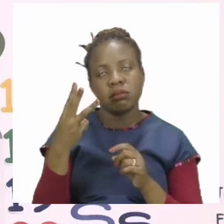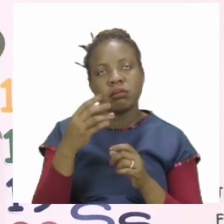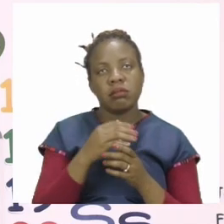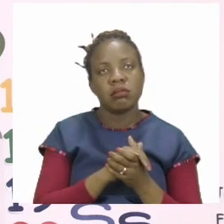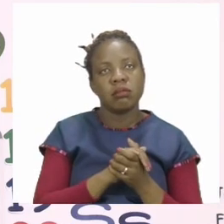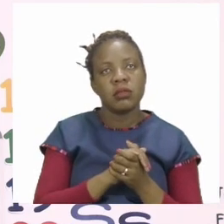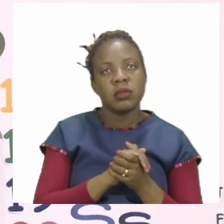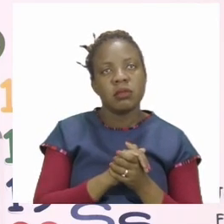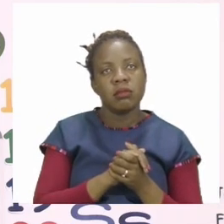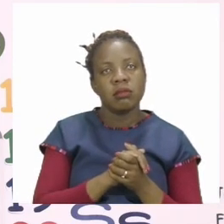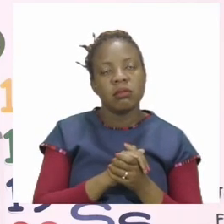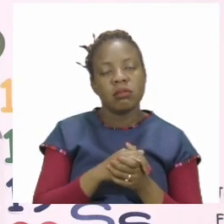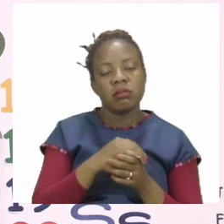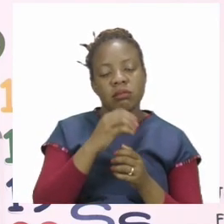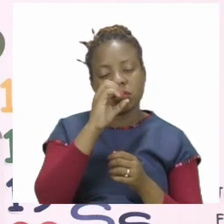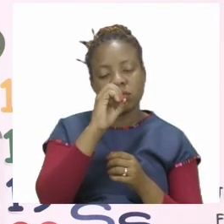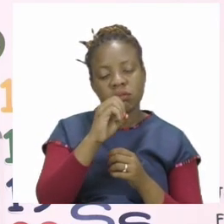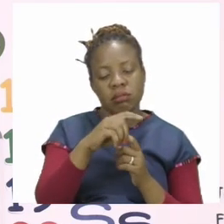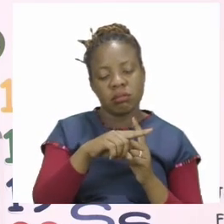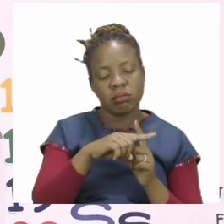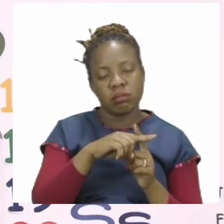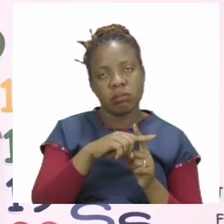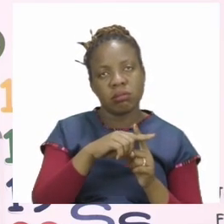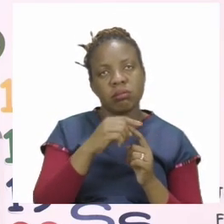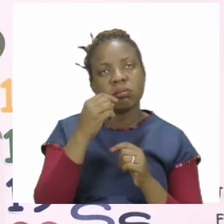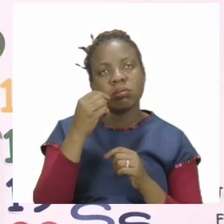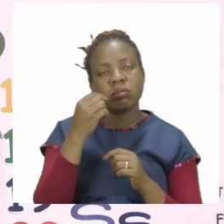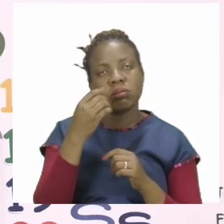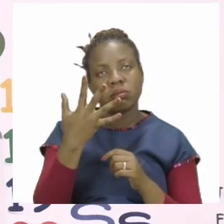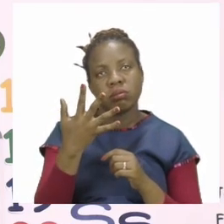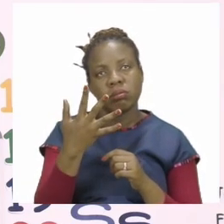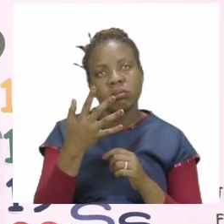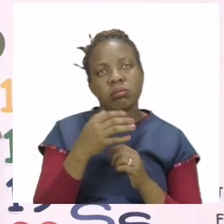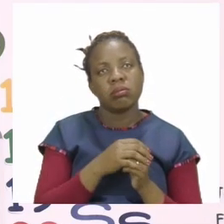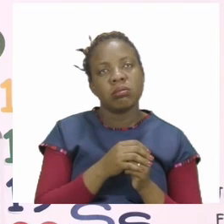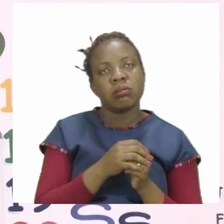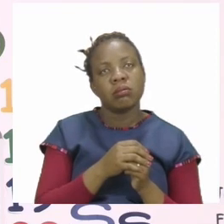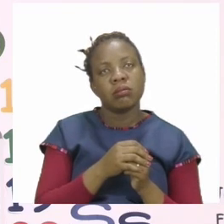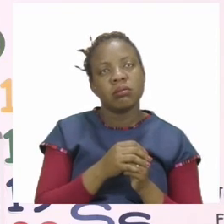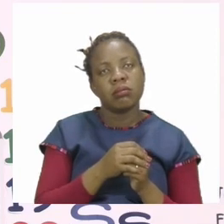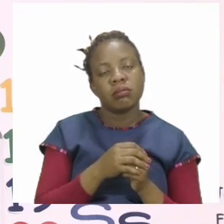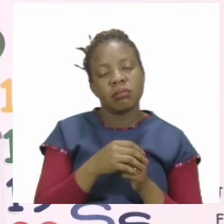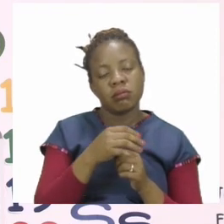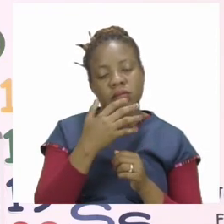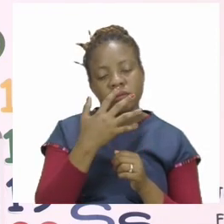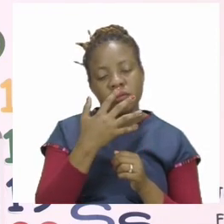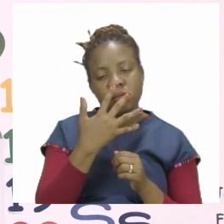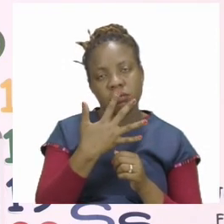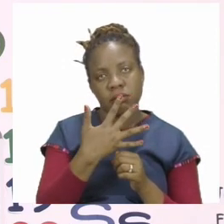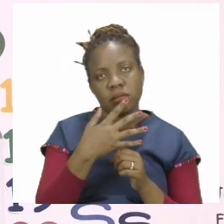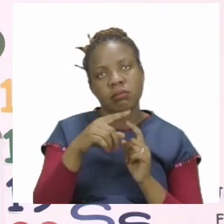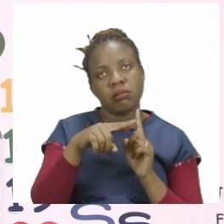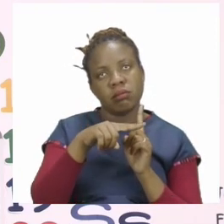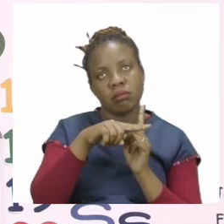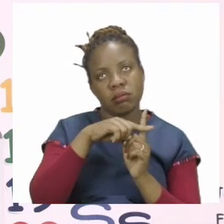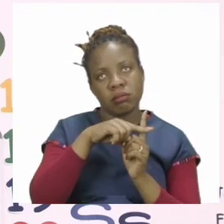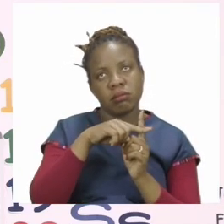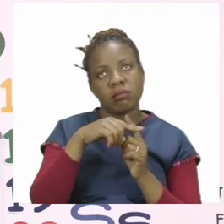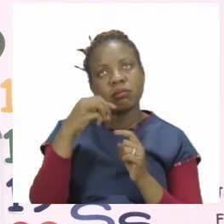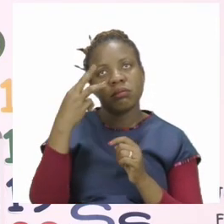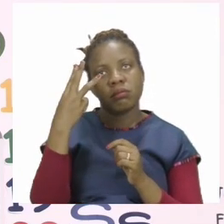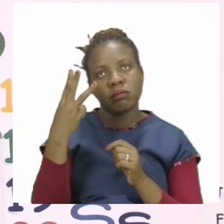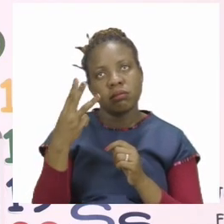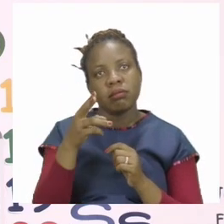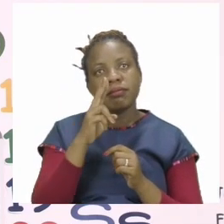plus 5 gives us 5. And 5 plus 3 is equal